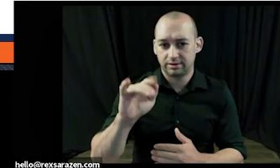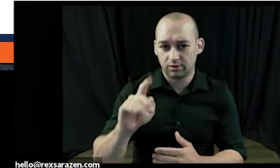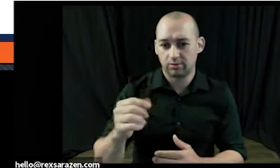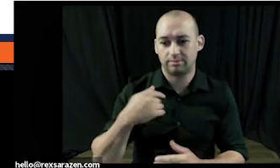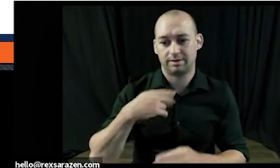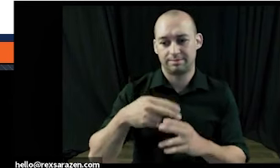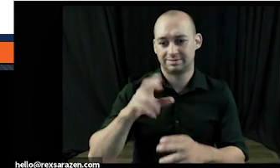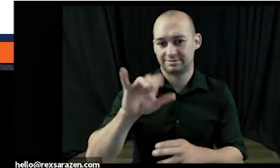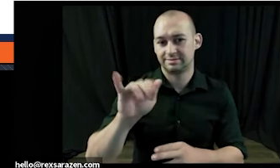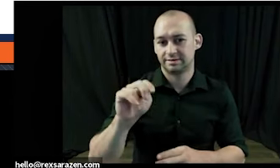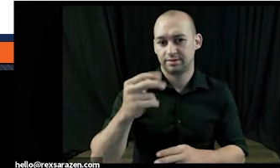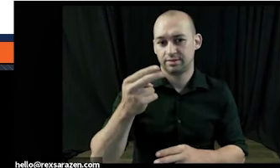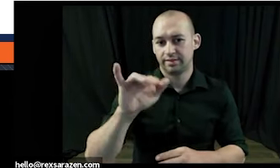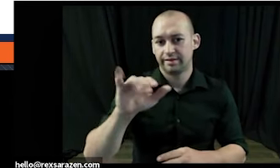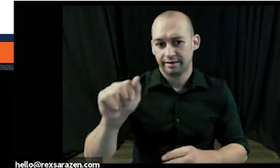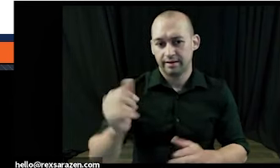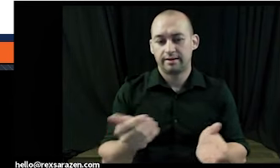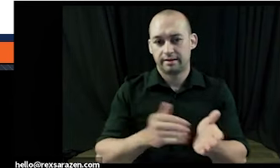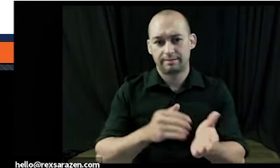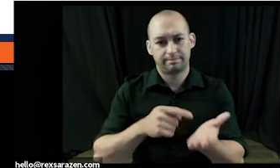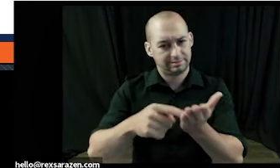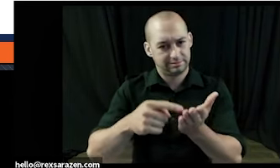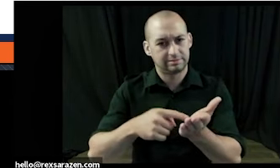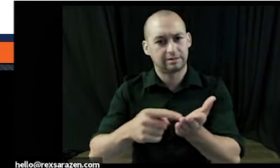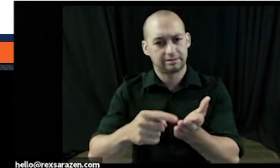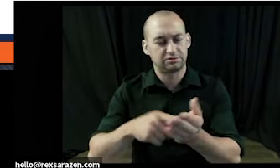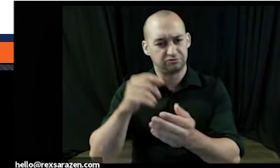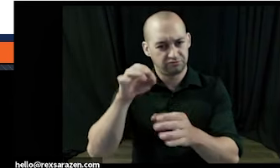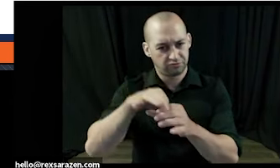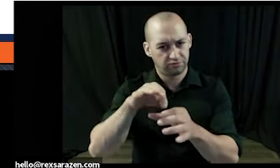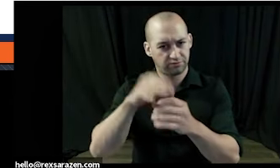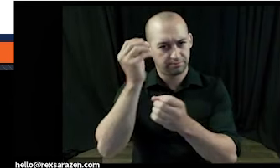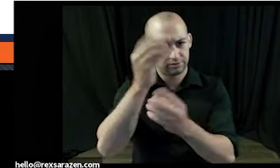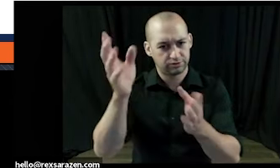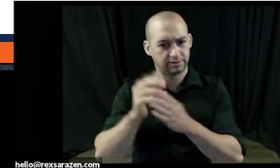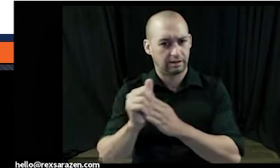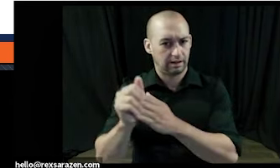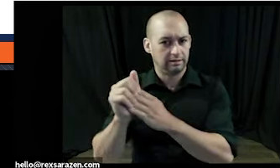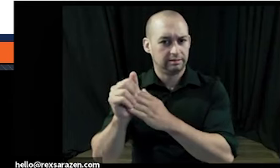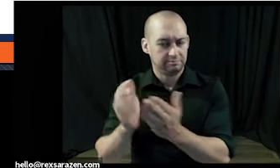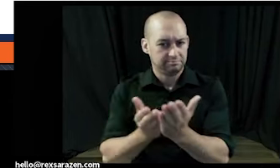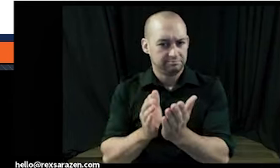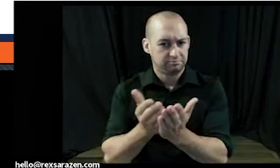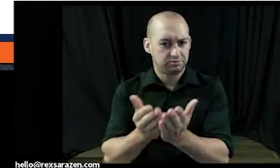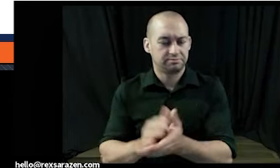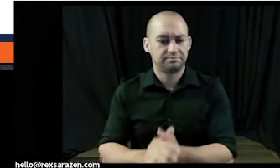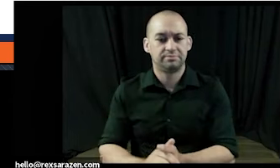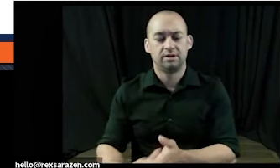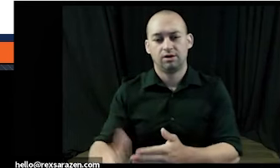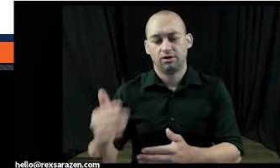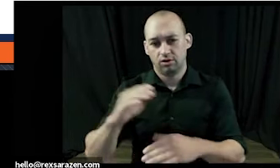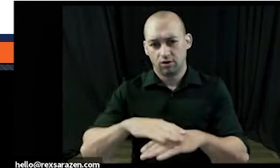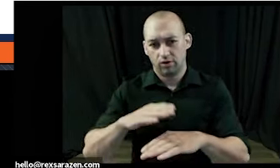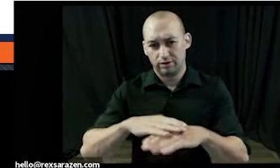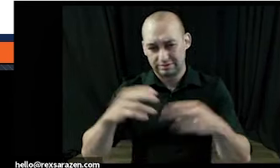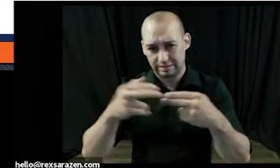again. I'm going to be discussing the voter information guide. And on our slide, we're